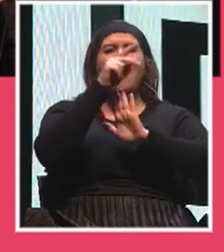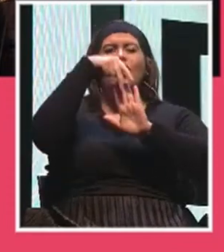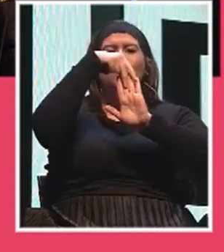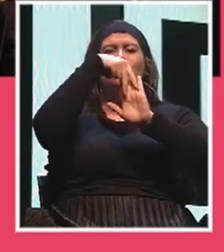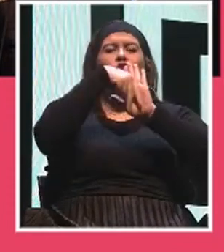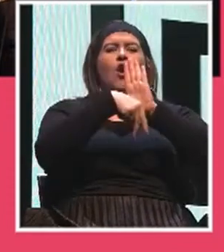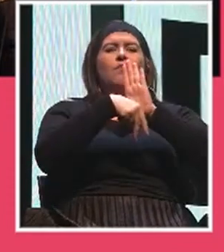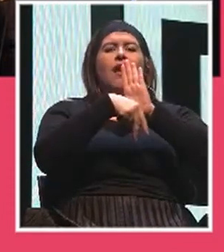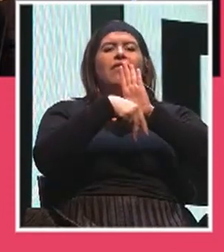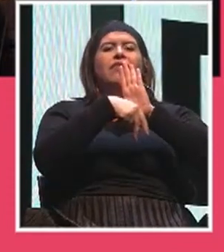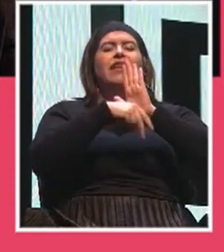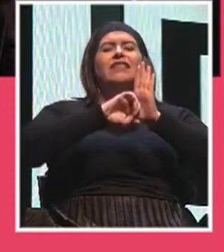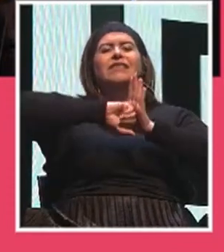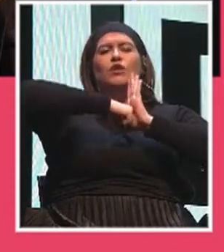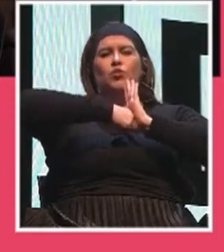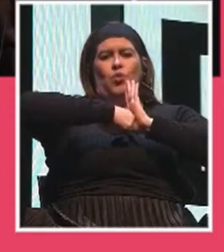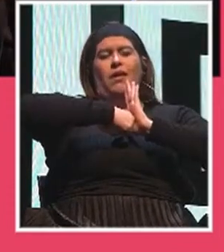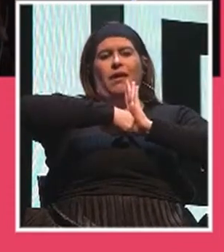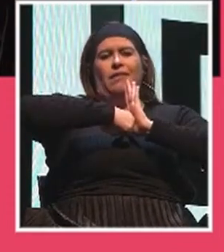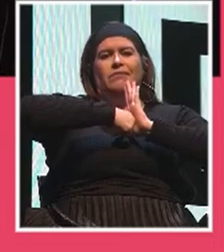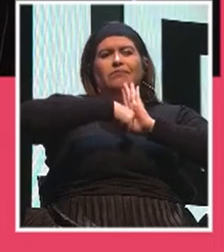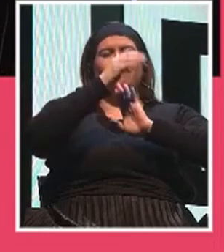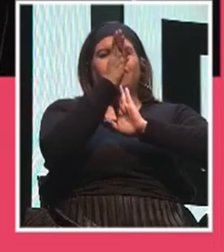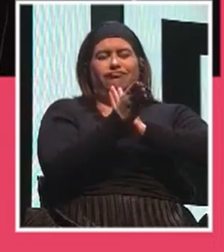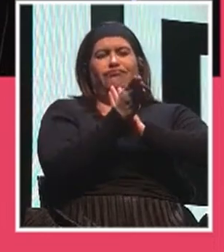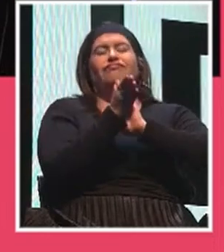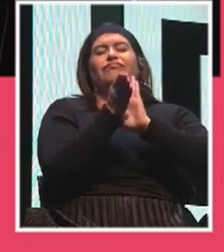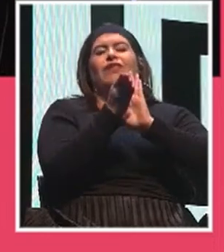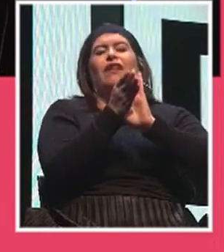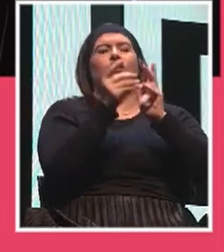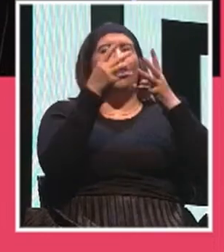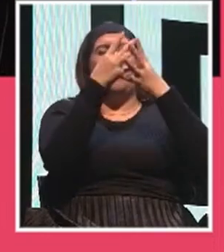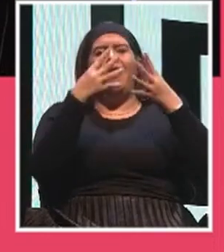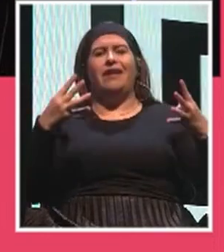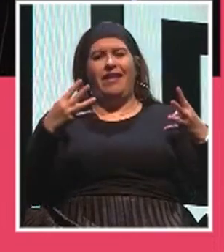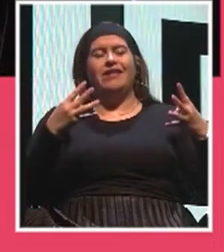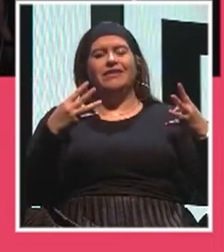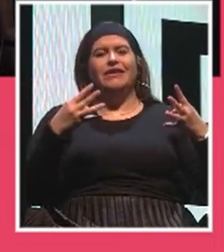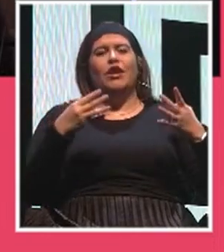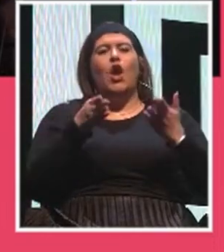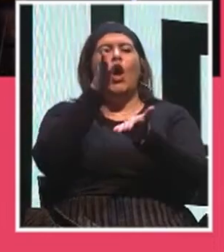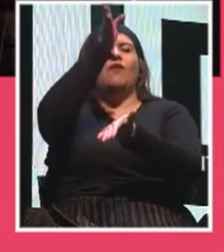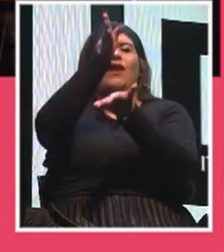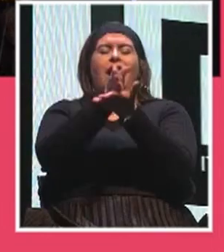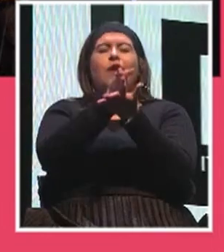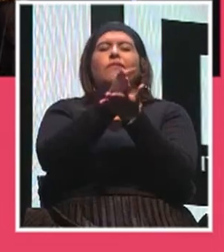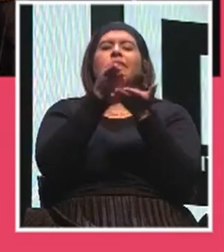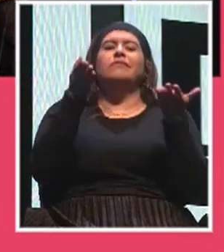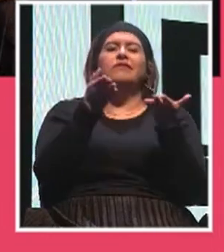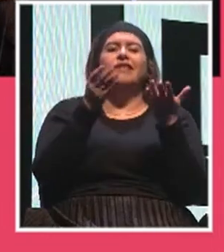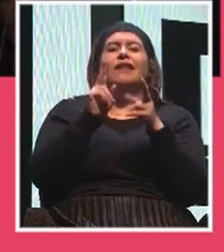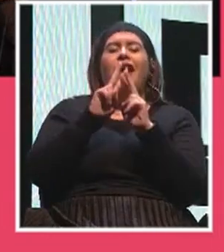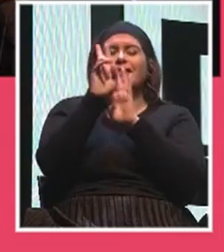of the broadcast networks that were free to everybody to watch, that were ad-supported. And they basically said, we're not